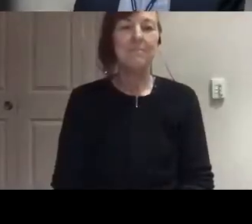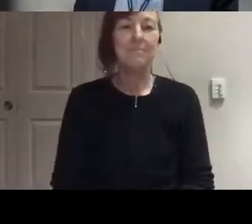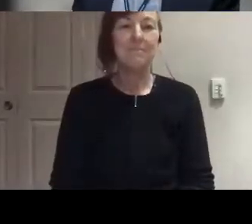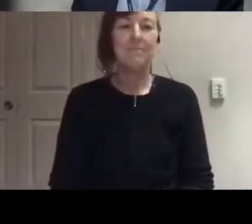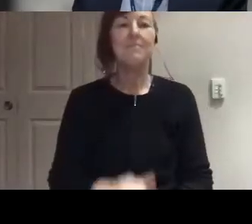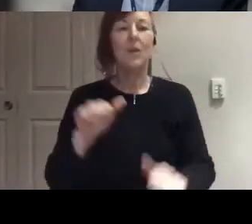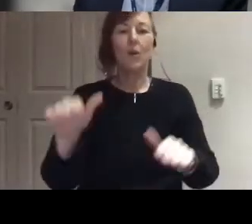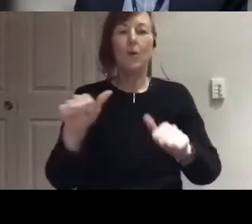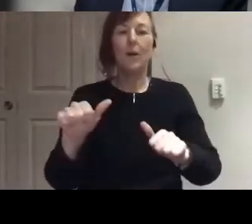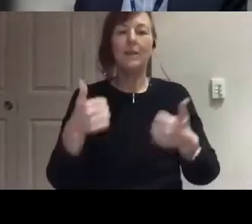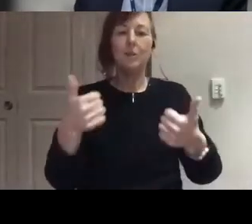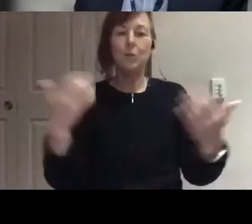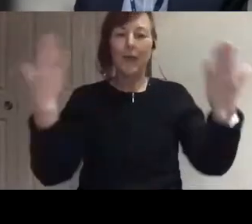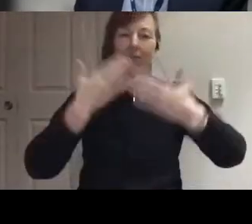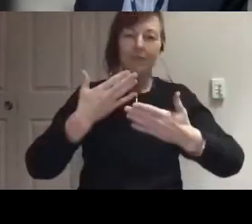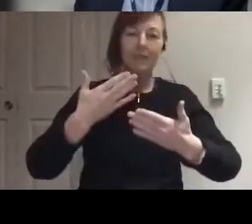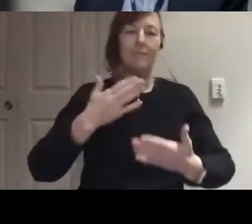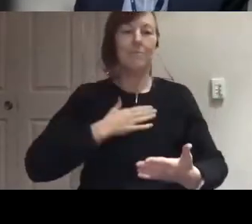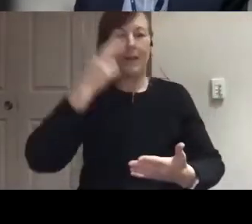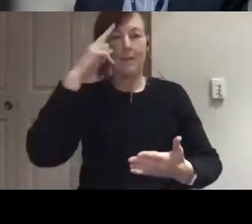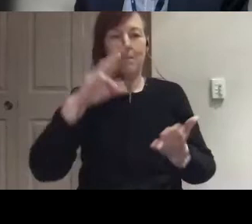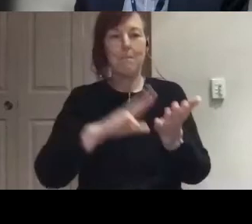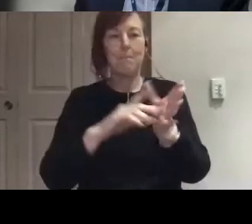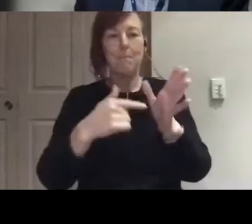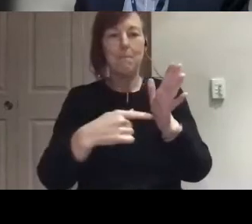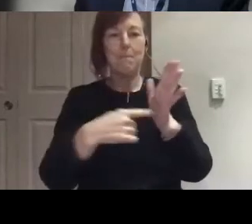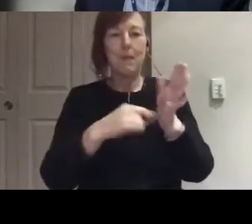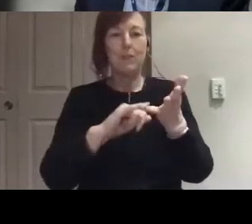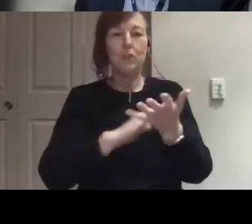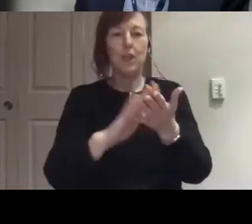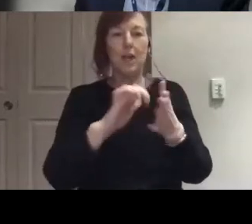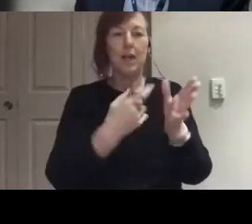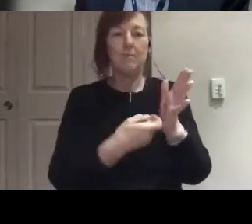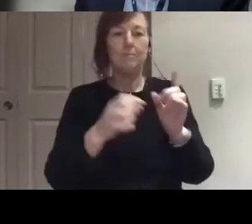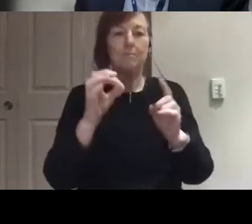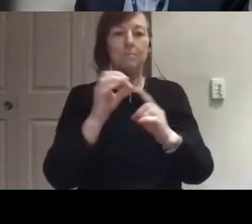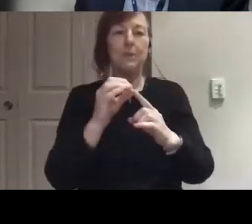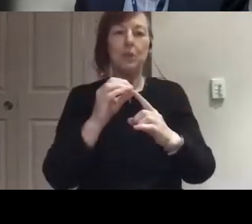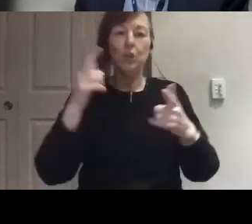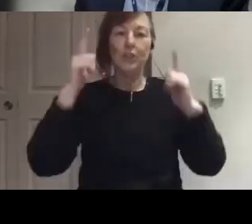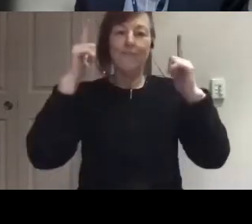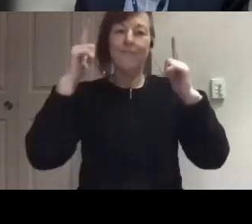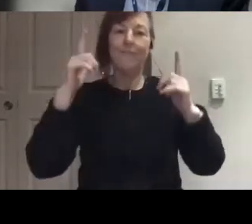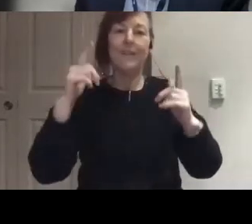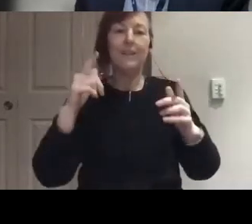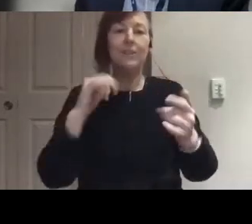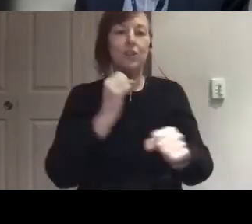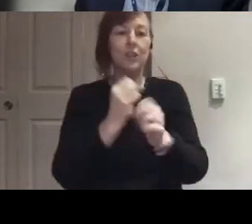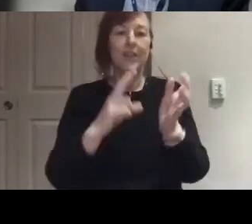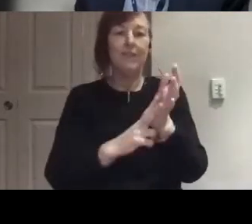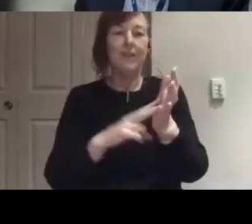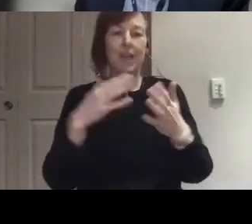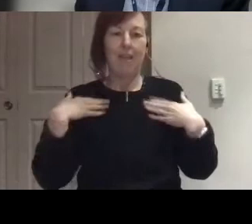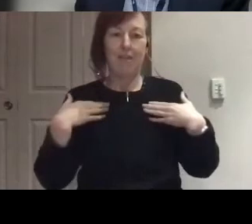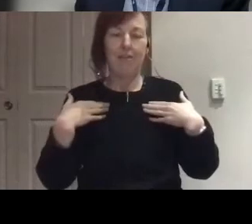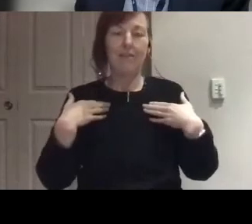Okay, good evening, everyone. My name's Matt Sharp. I'm the Chief Executive at Golden Valley Health. Welcome. Apologies, we've had a little